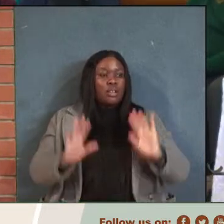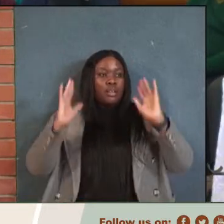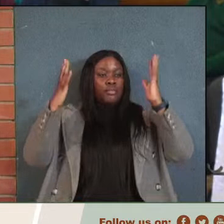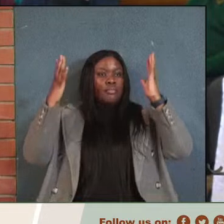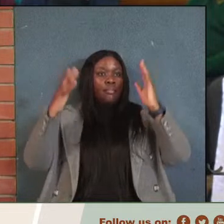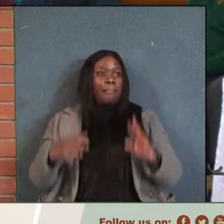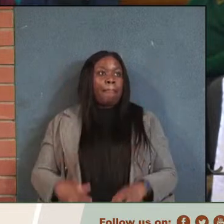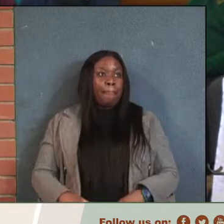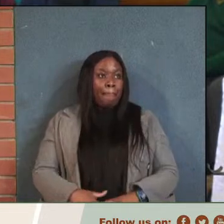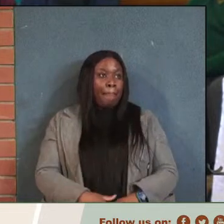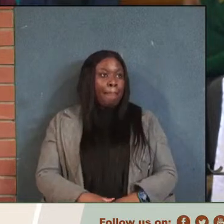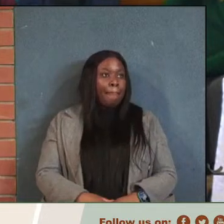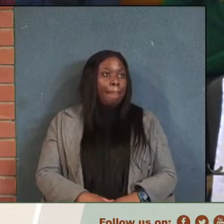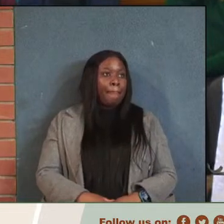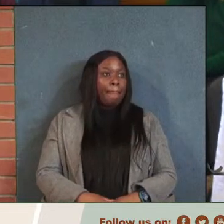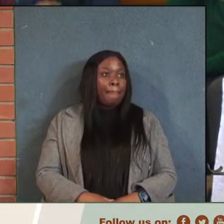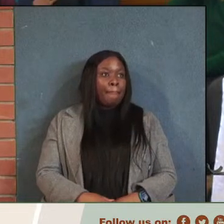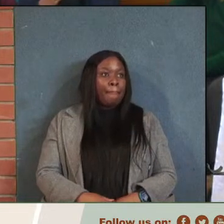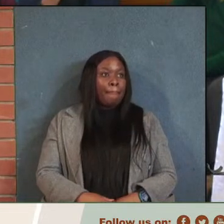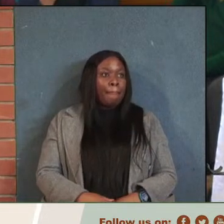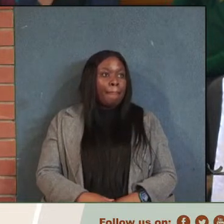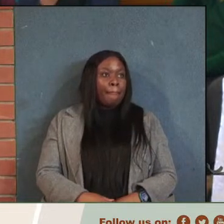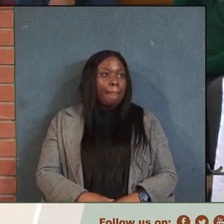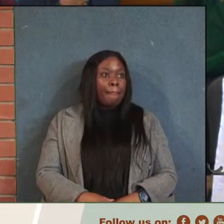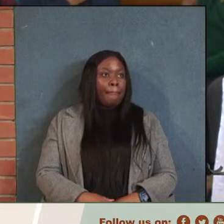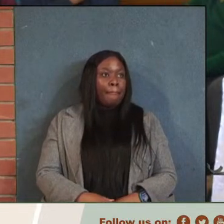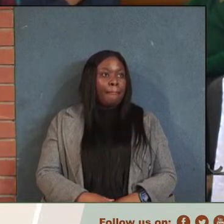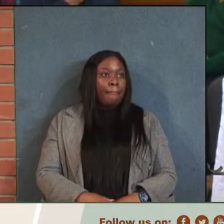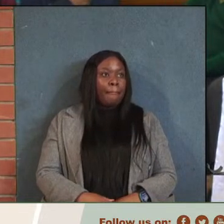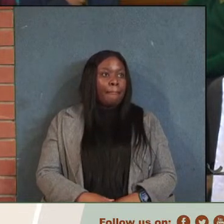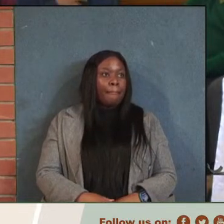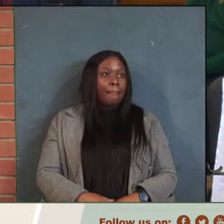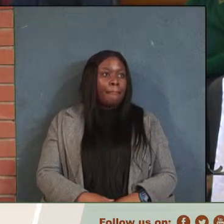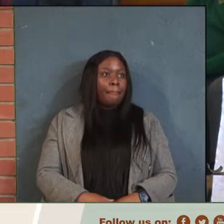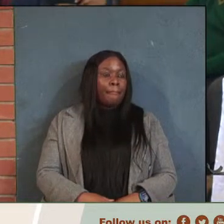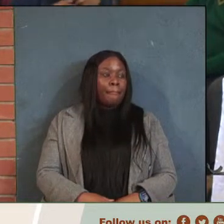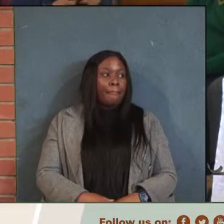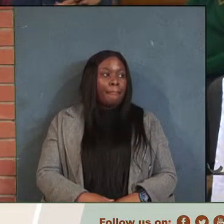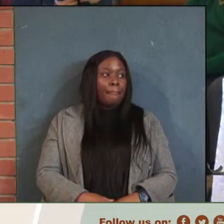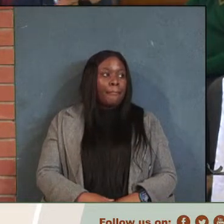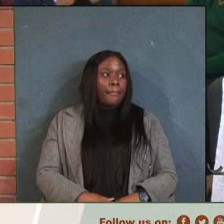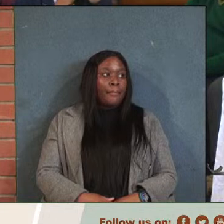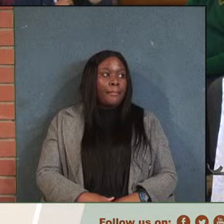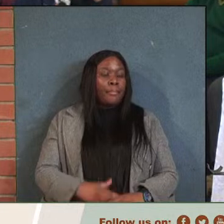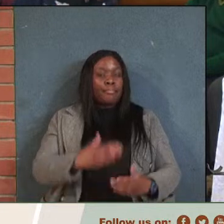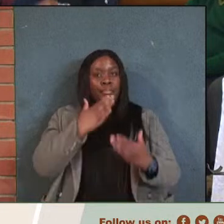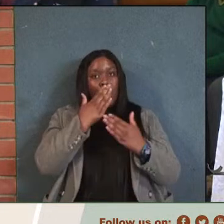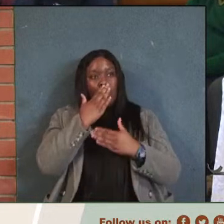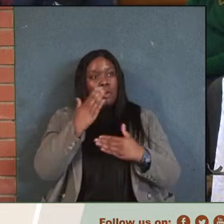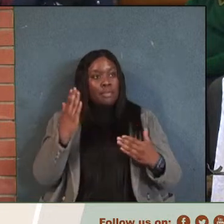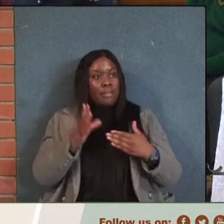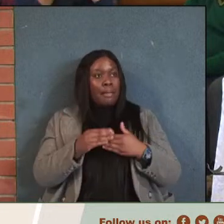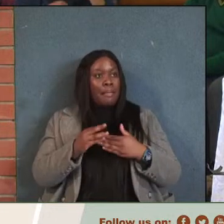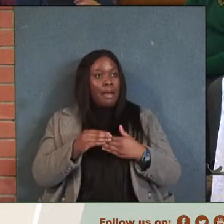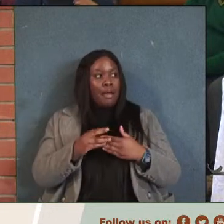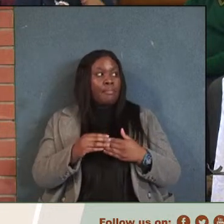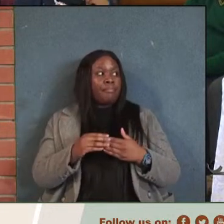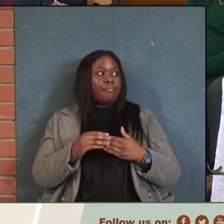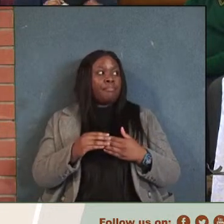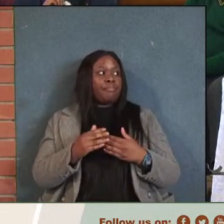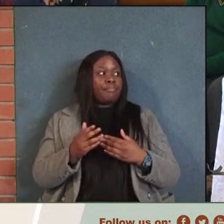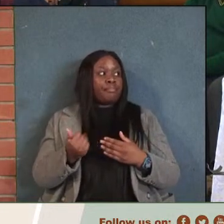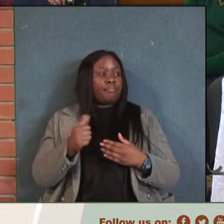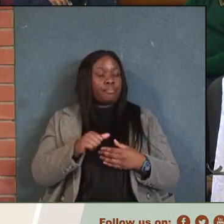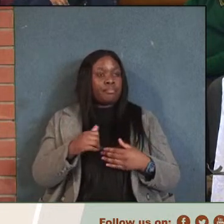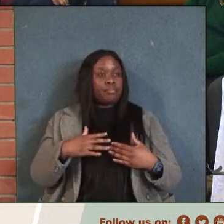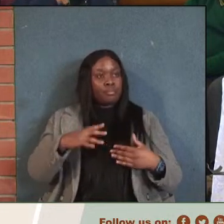Thank you, Honorable Member. I recognize honorable member with